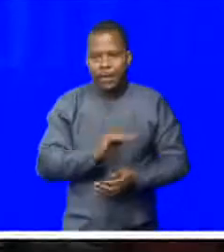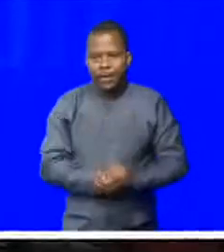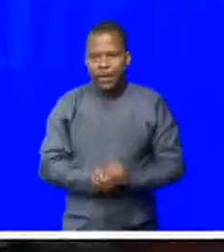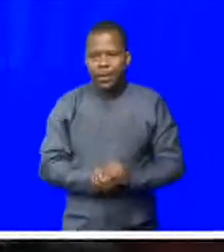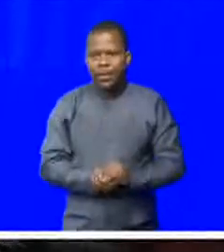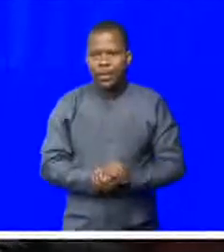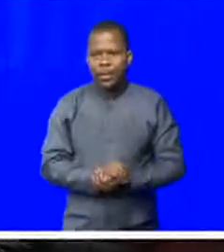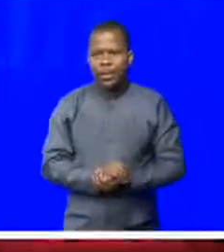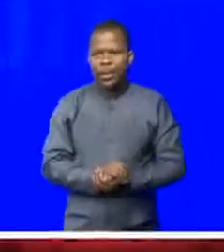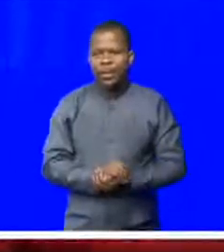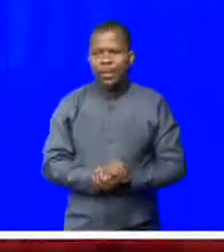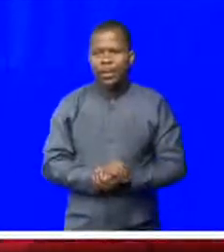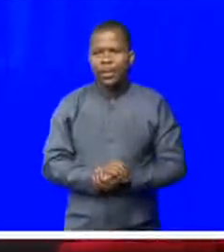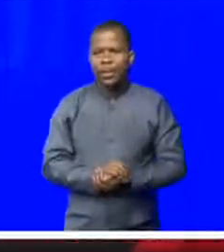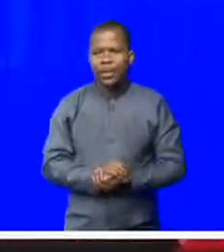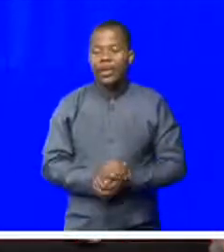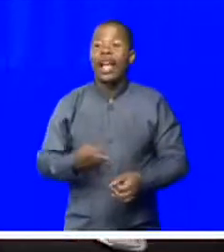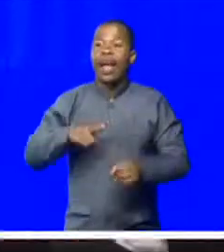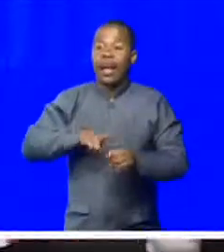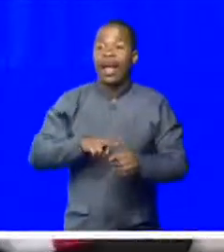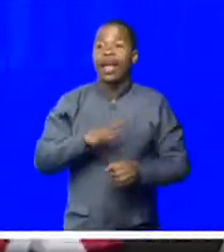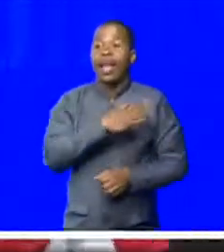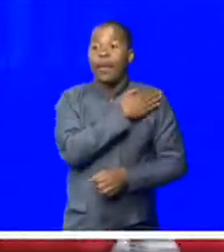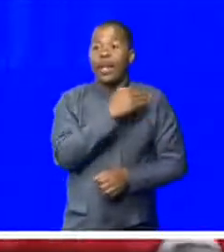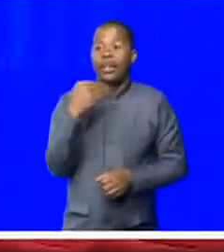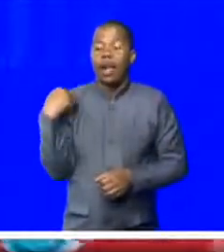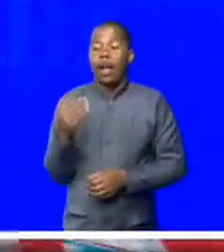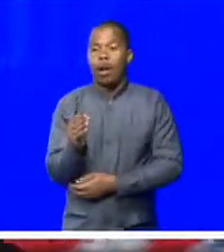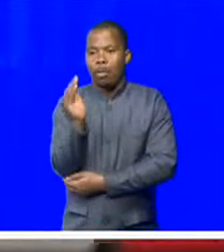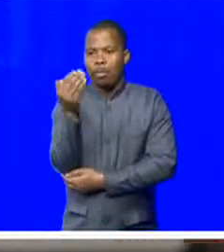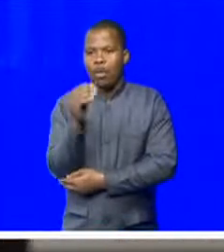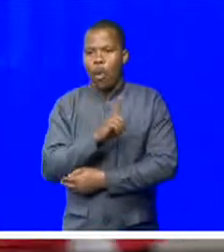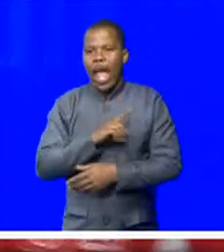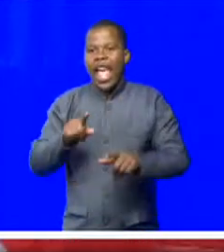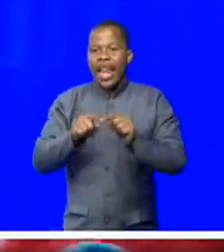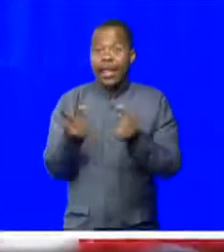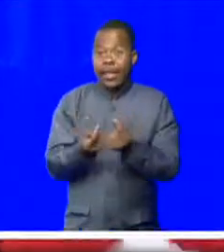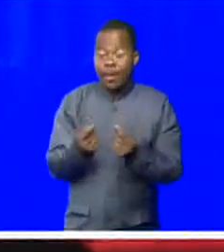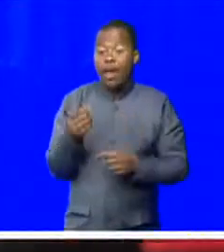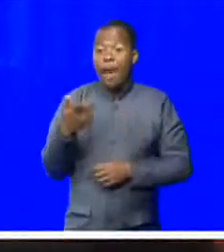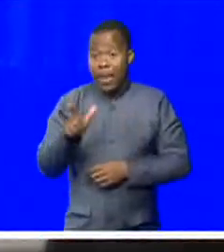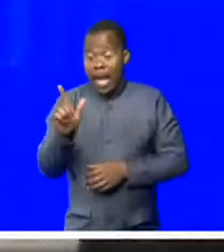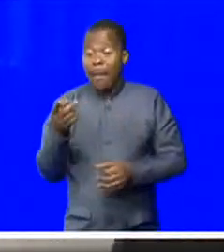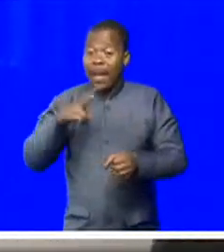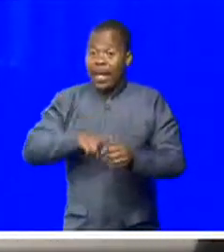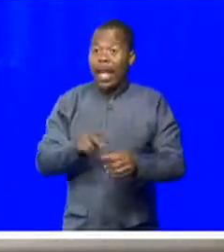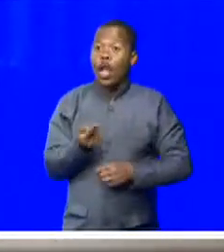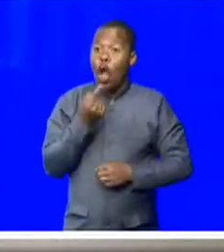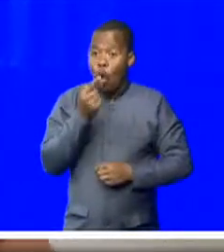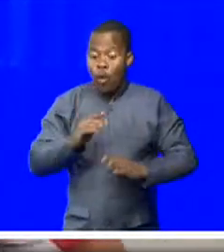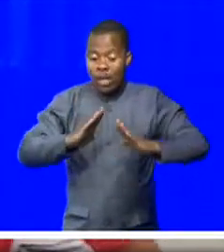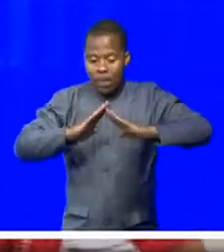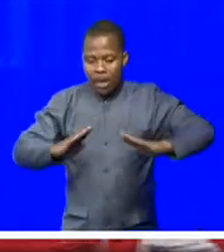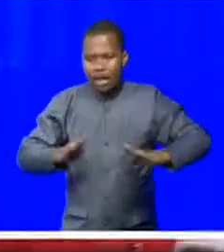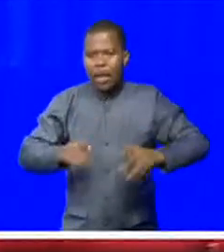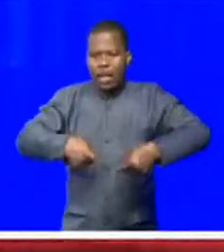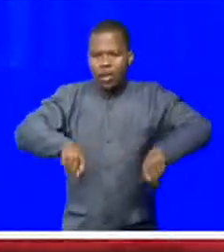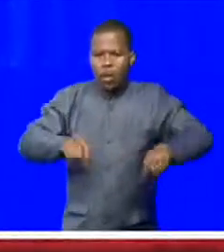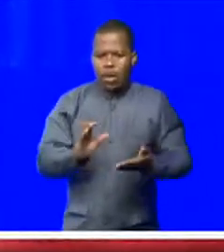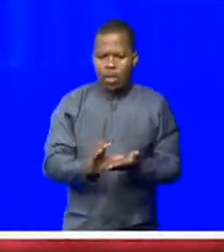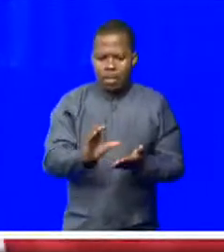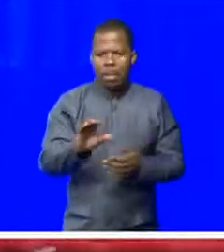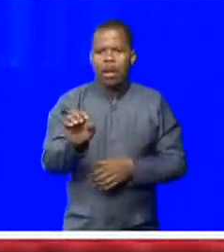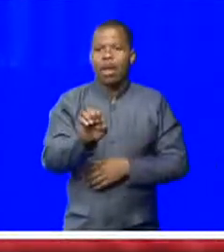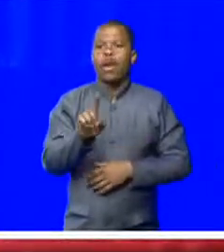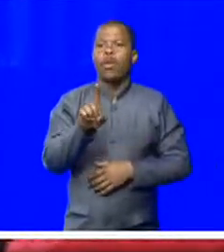countries. Bidding farewell to the team, the Minister for Sports, Harris Bulunga, says the ministry has invested around 120,000 Malangeni